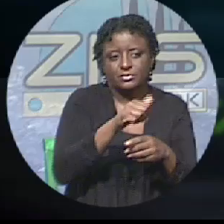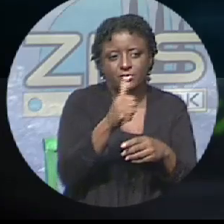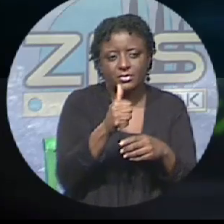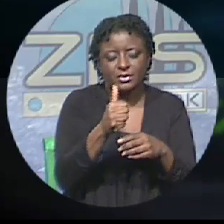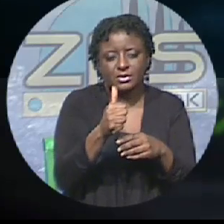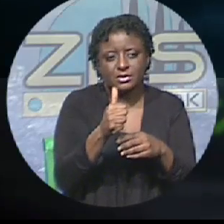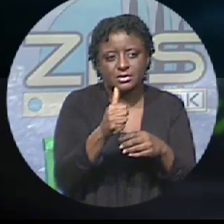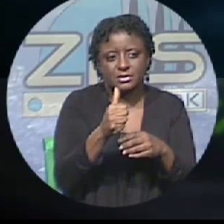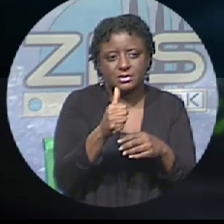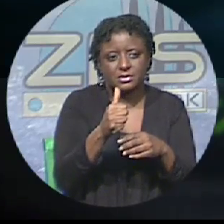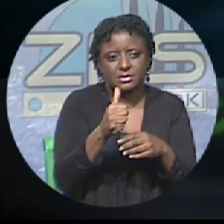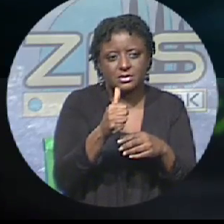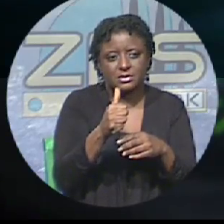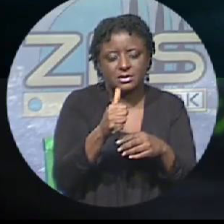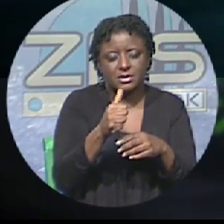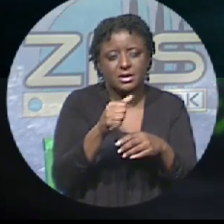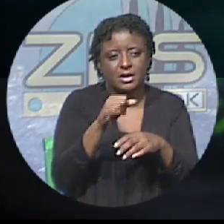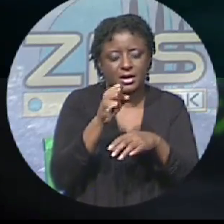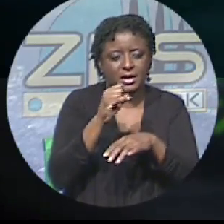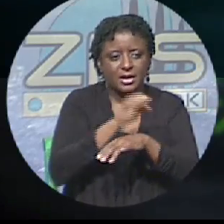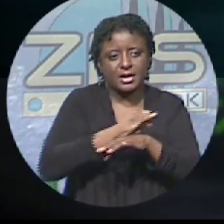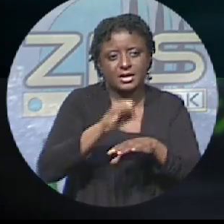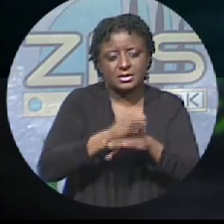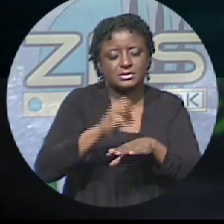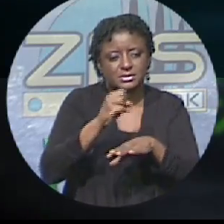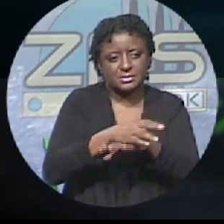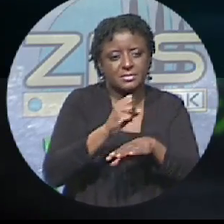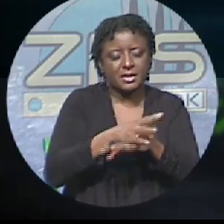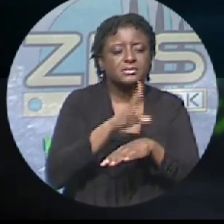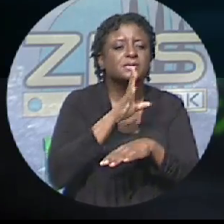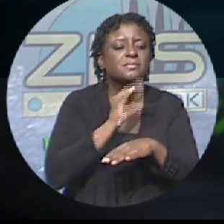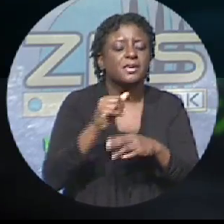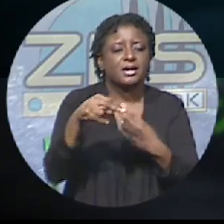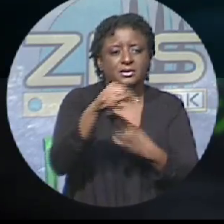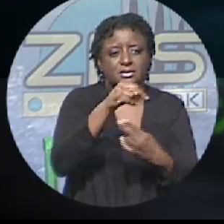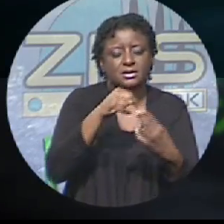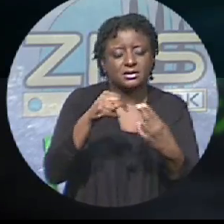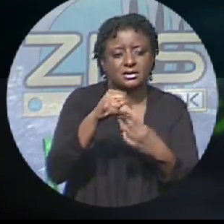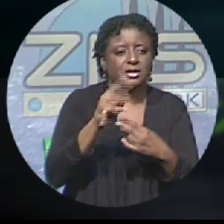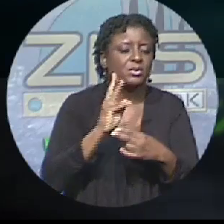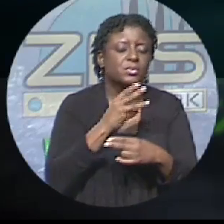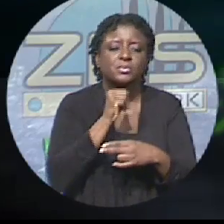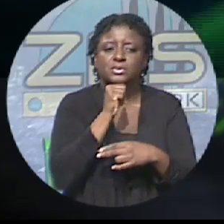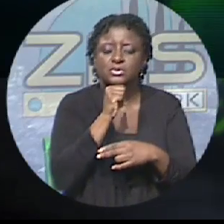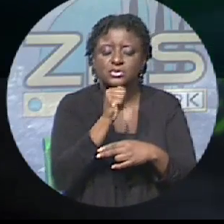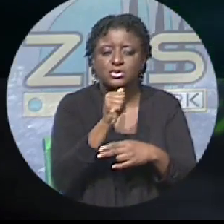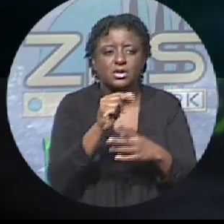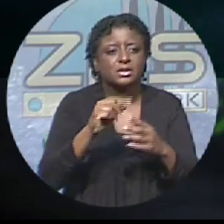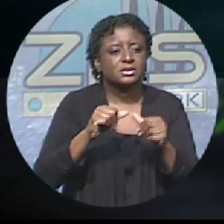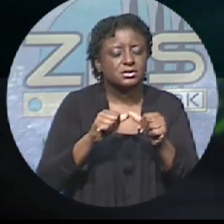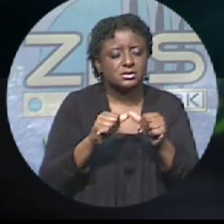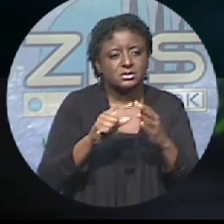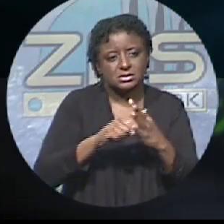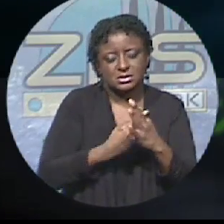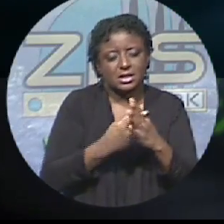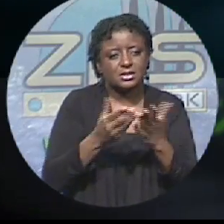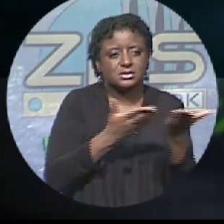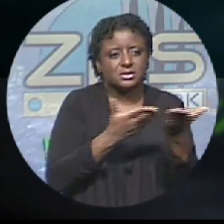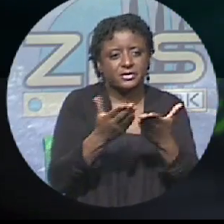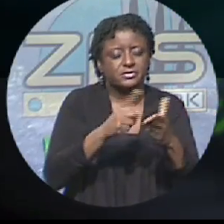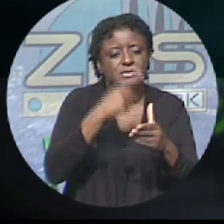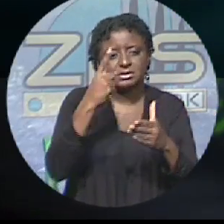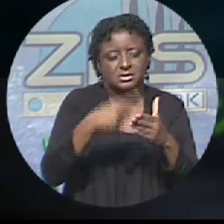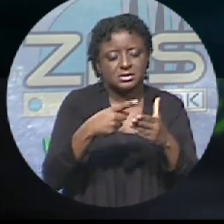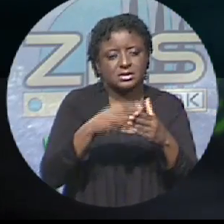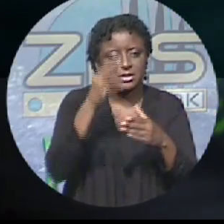impacted by Hurricane Joaquin, we will not resume service to them until the Ministry of Transport